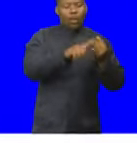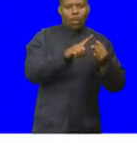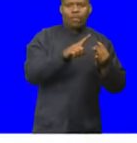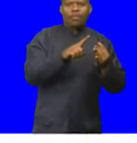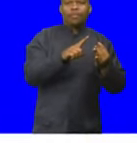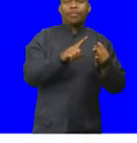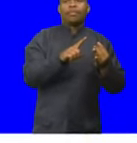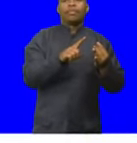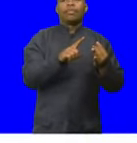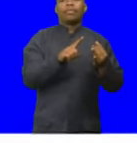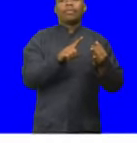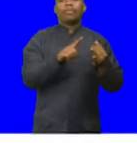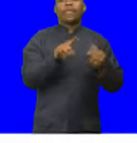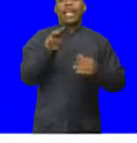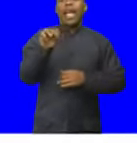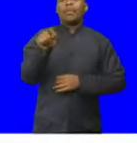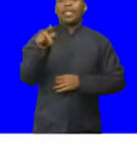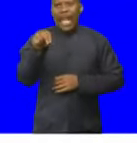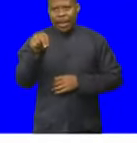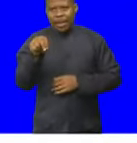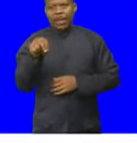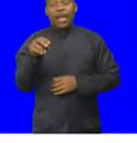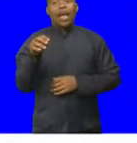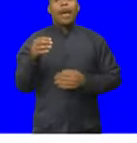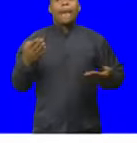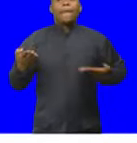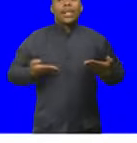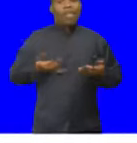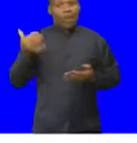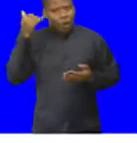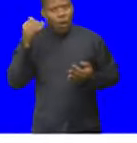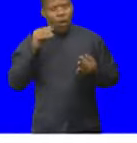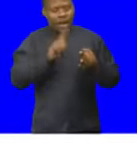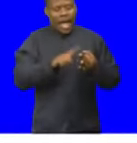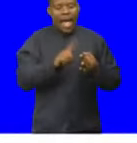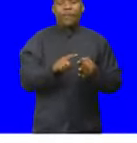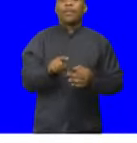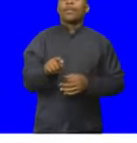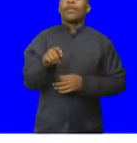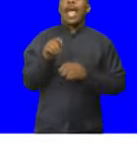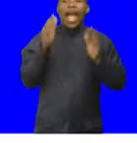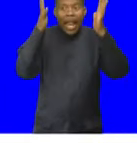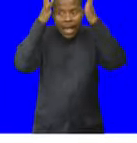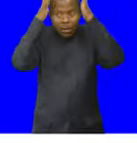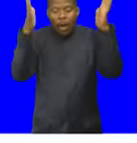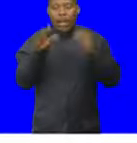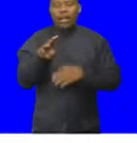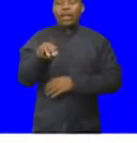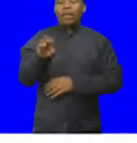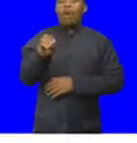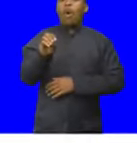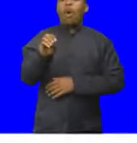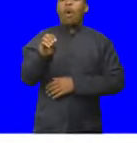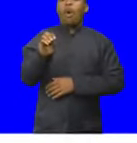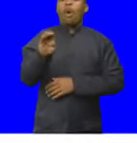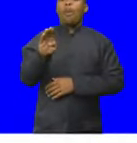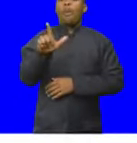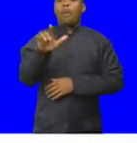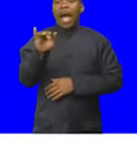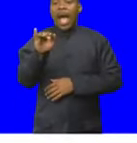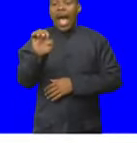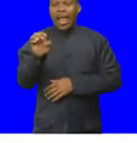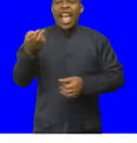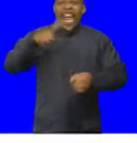labasibhadalelako bogogo lokufaka ikhathi bo-MTN naSwazi Mobile. Ngoba lolu hlelo luhlukene kabili, kukhona laba labahola ngenyanga